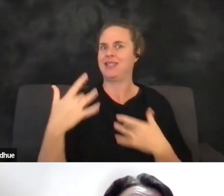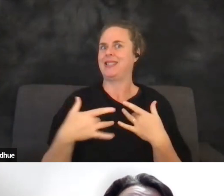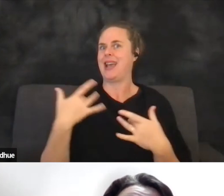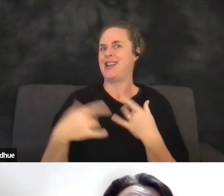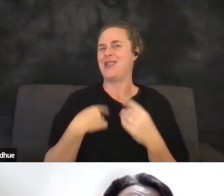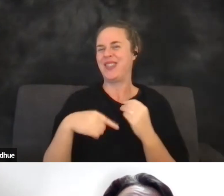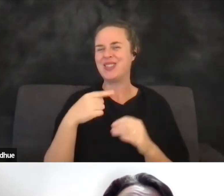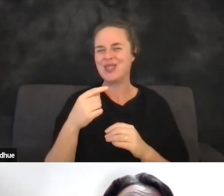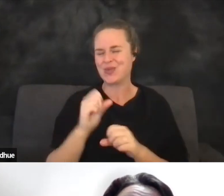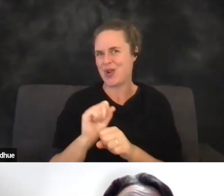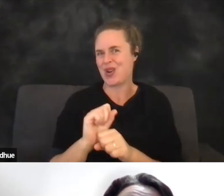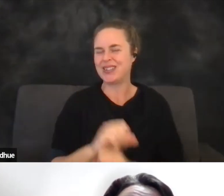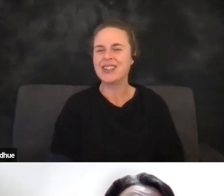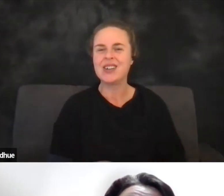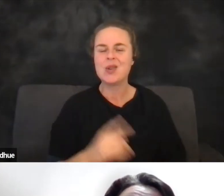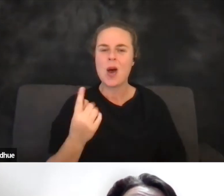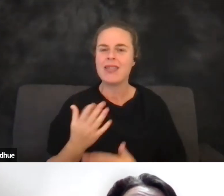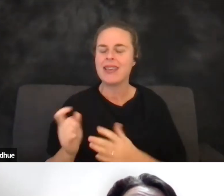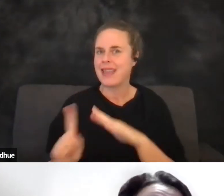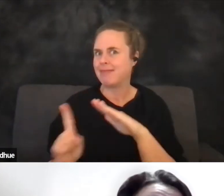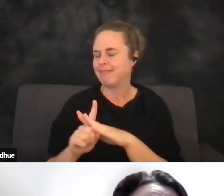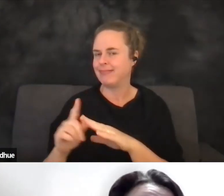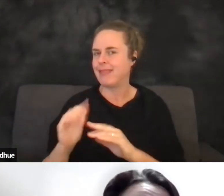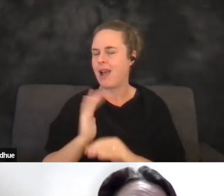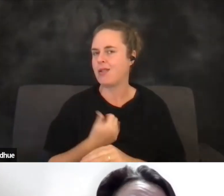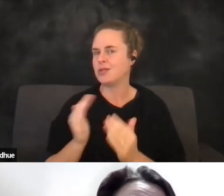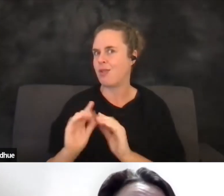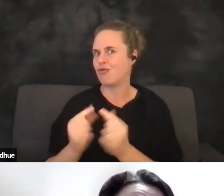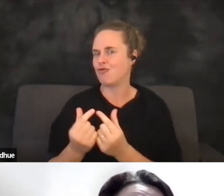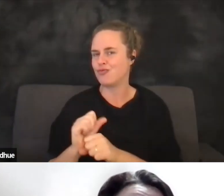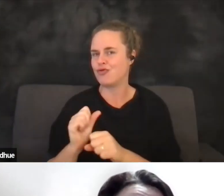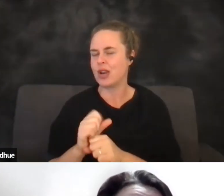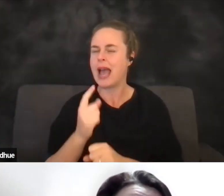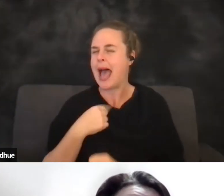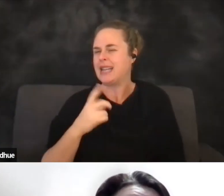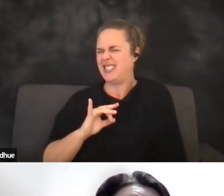things that came up in one of the small groups, I was kind of floating through the small groups, but